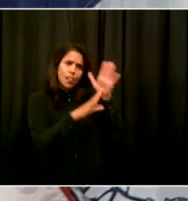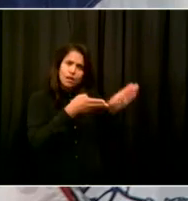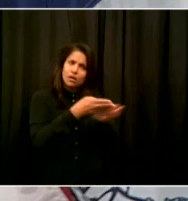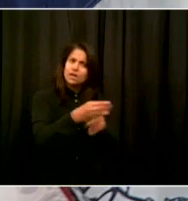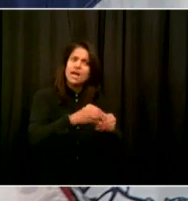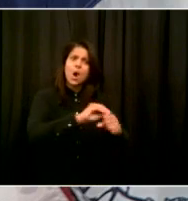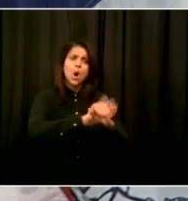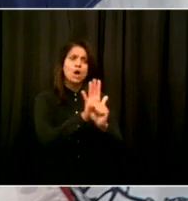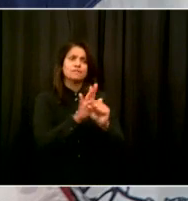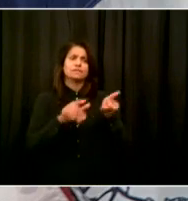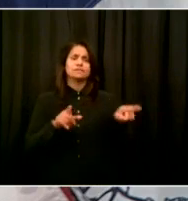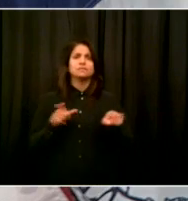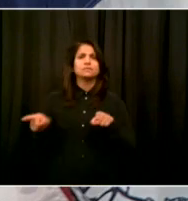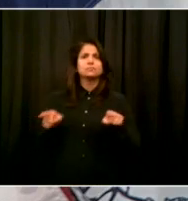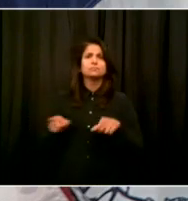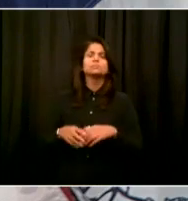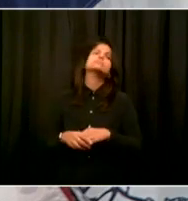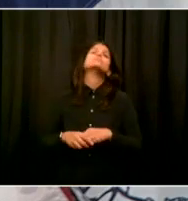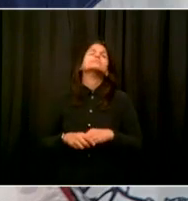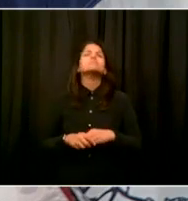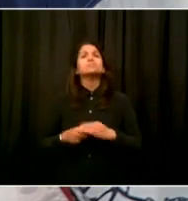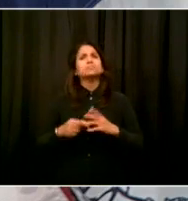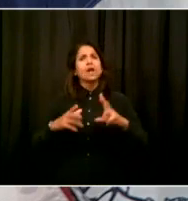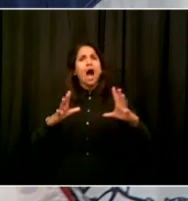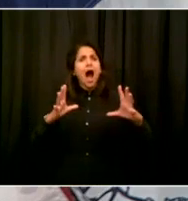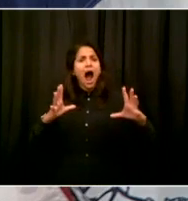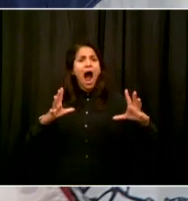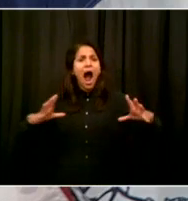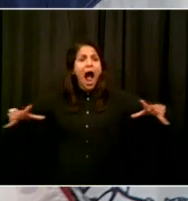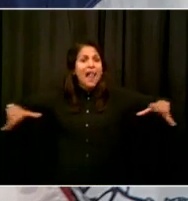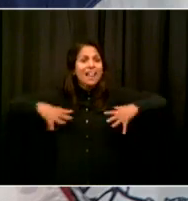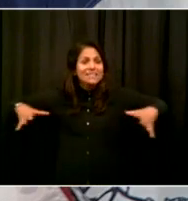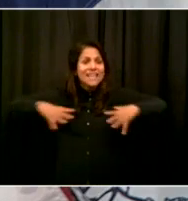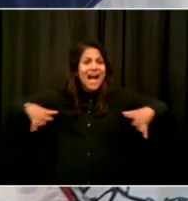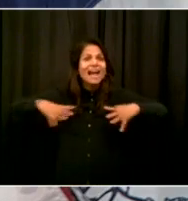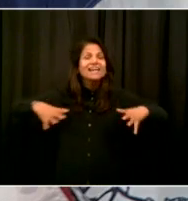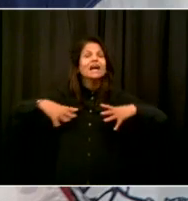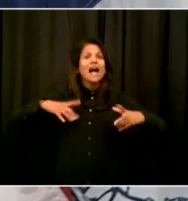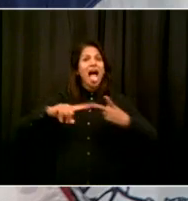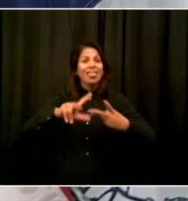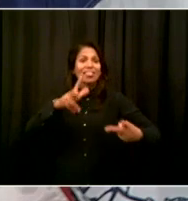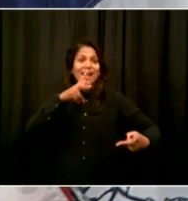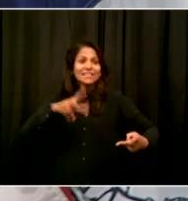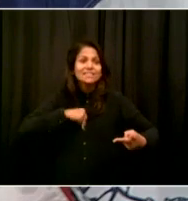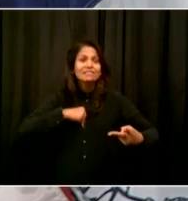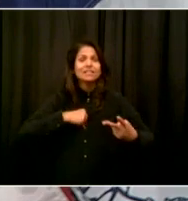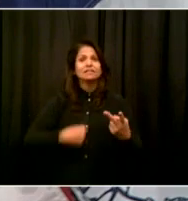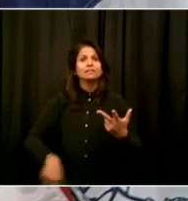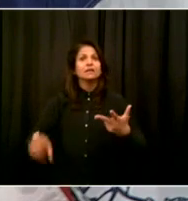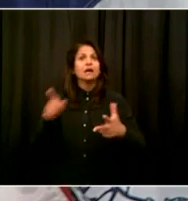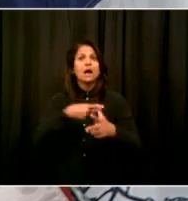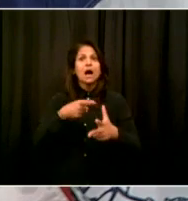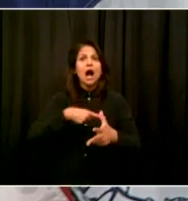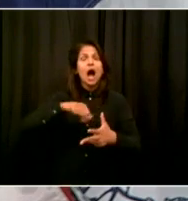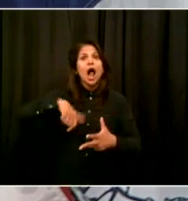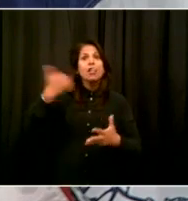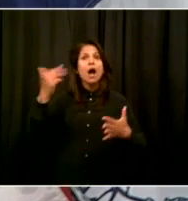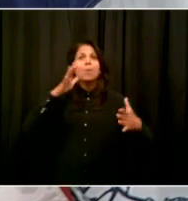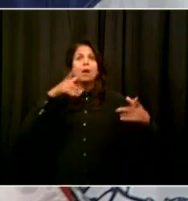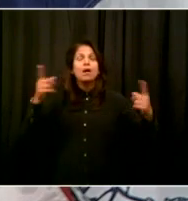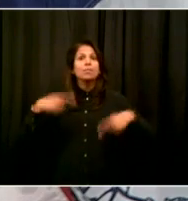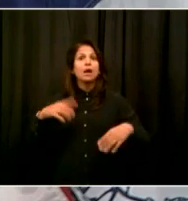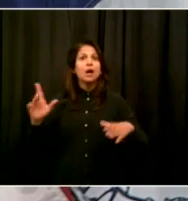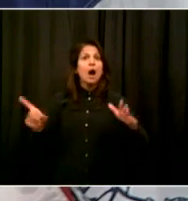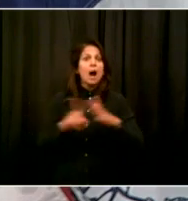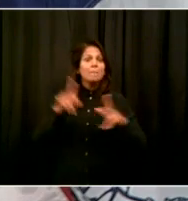and the holidays we associate with big indoor gatherings, big meals together. That, unfortunately, this year can't